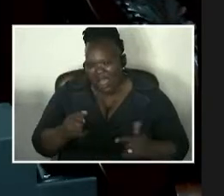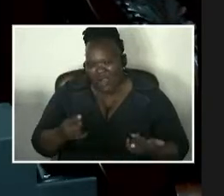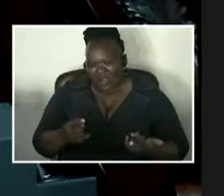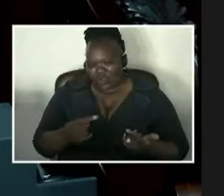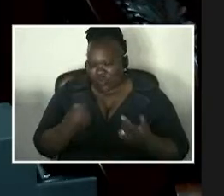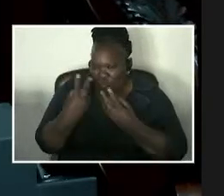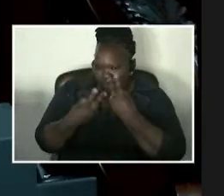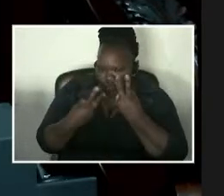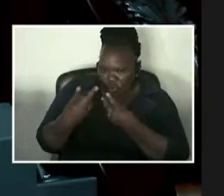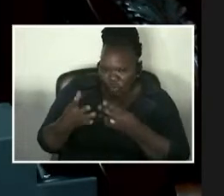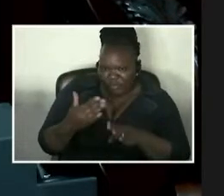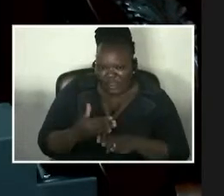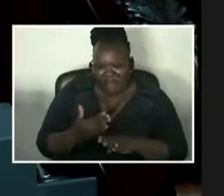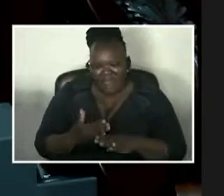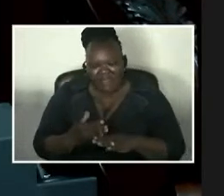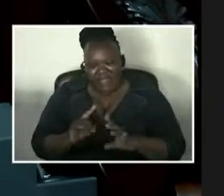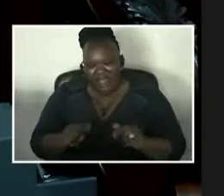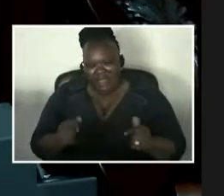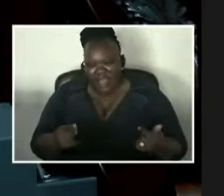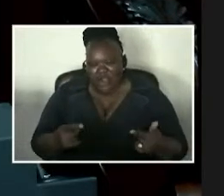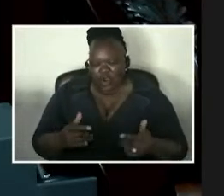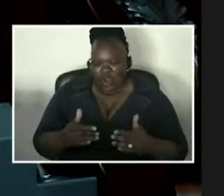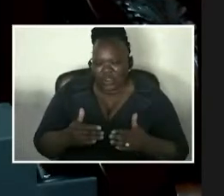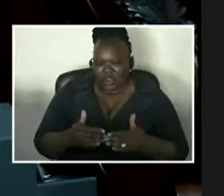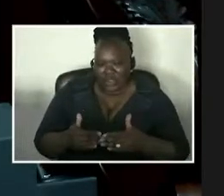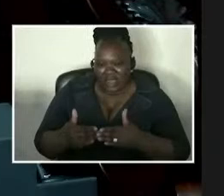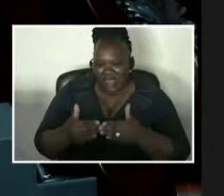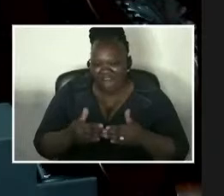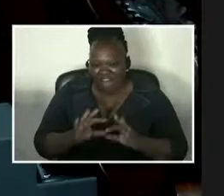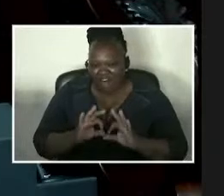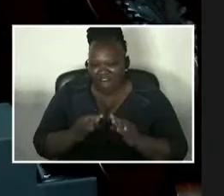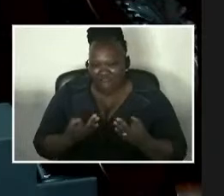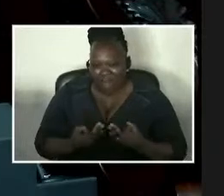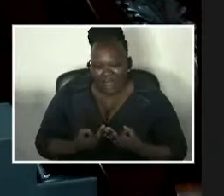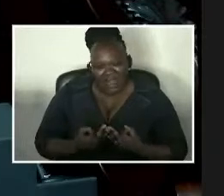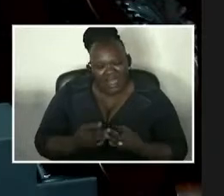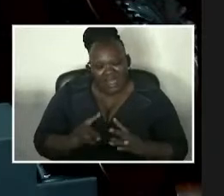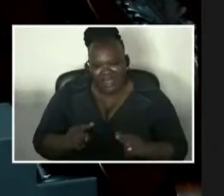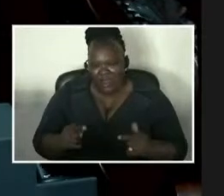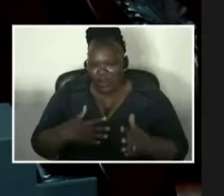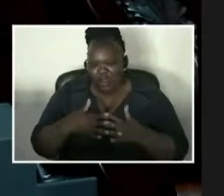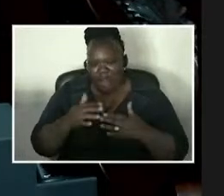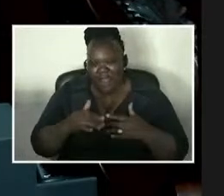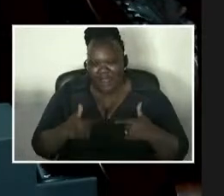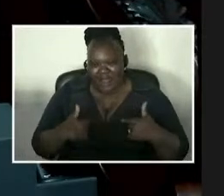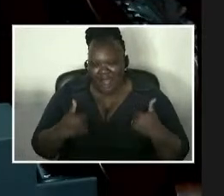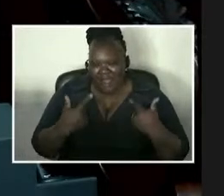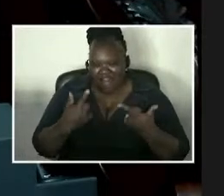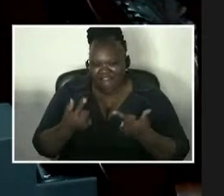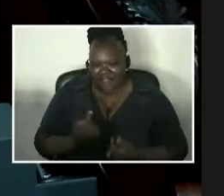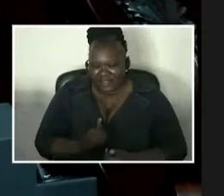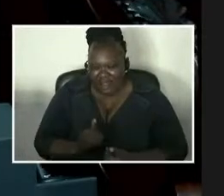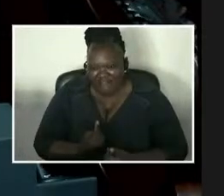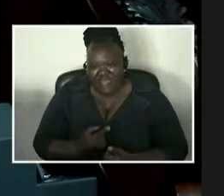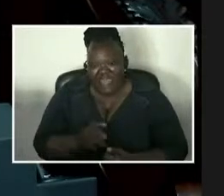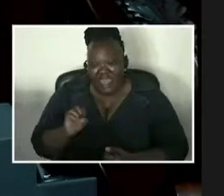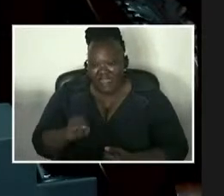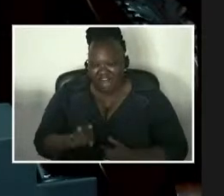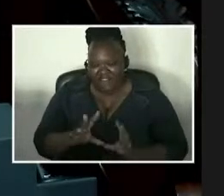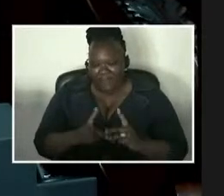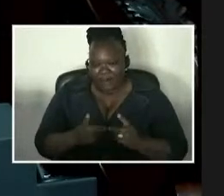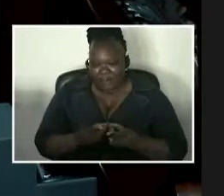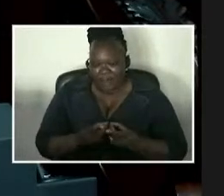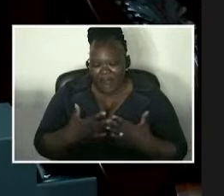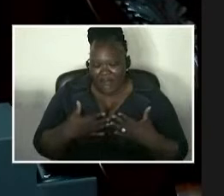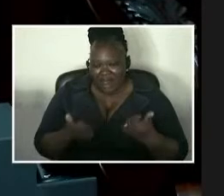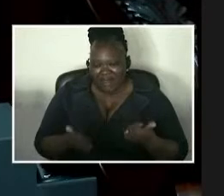families and they cannot build the life that they want for themselves and their families when the department of health does not provide